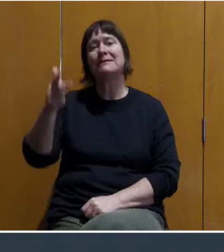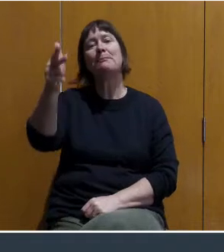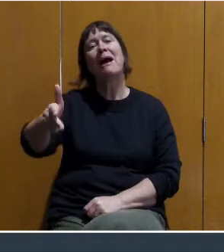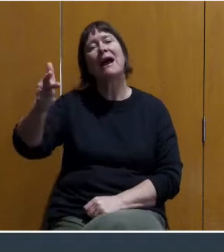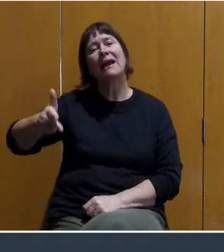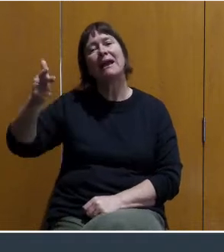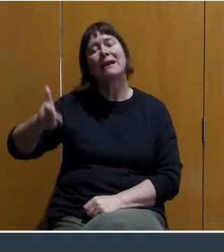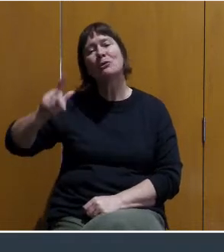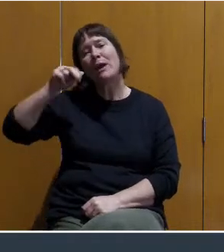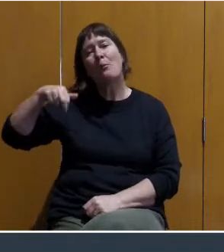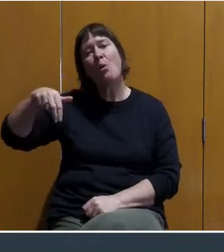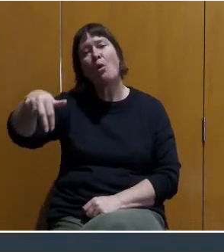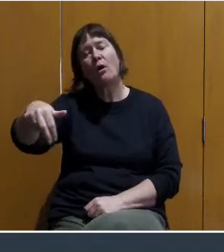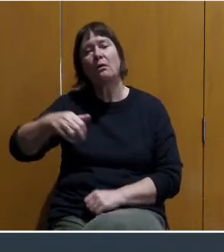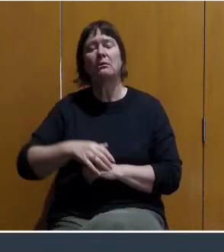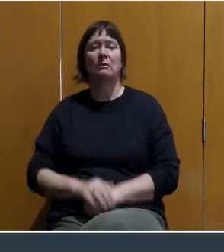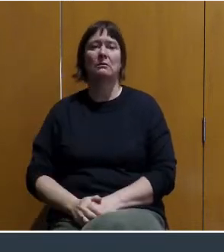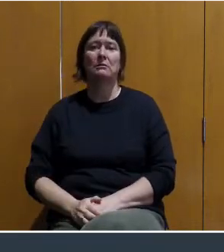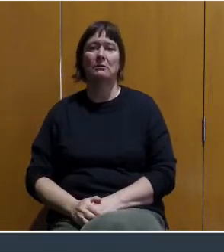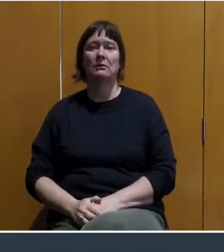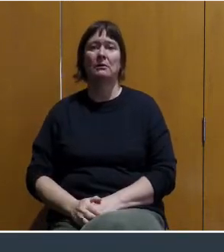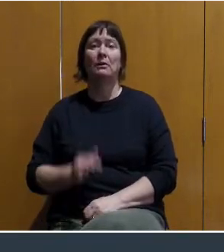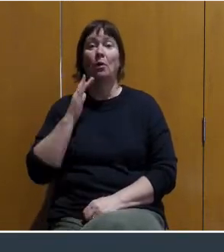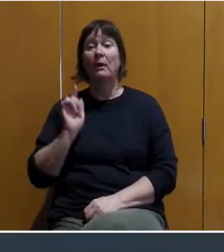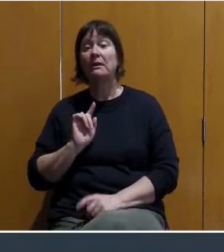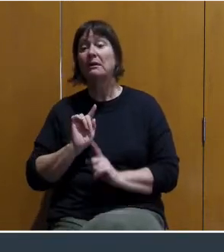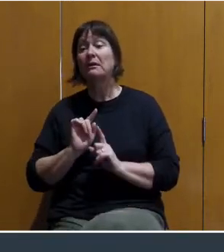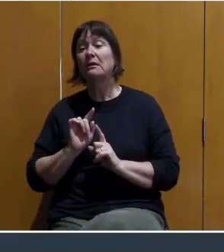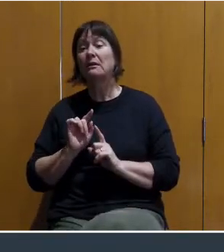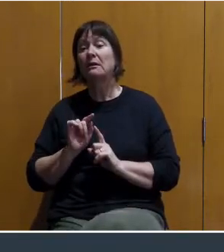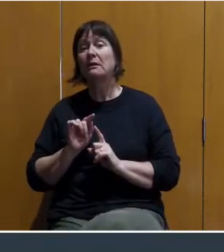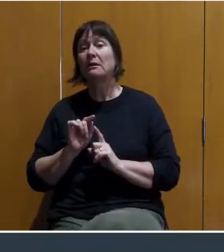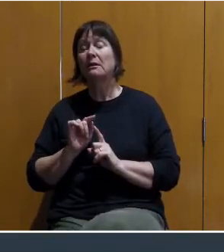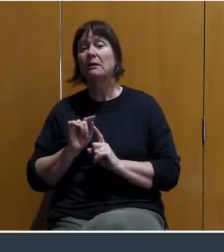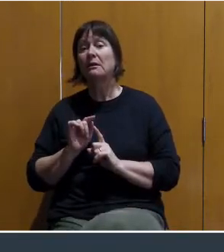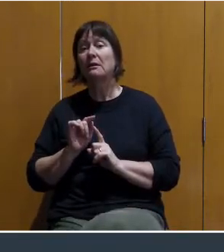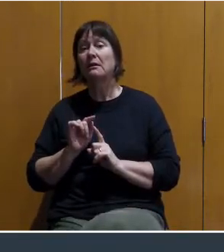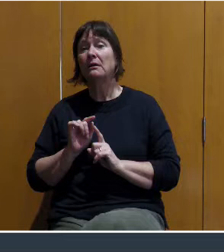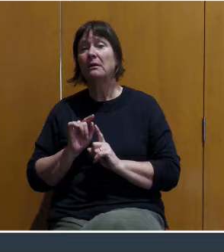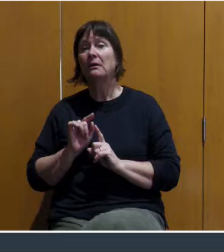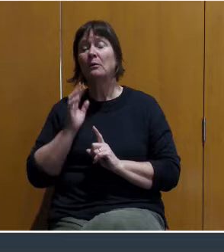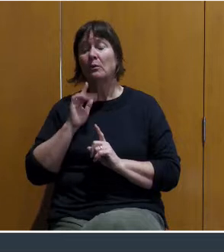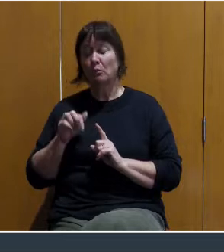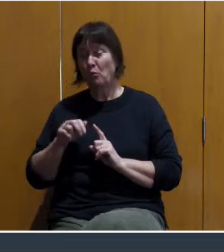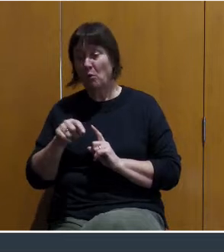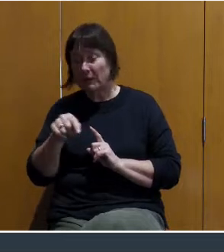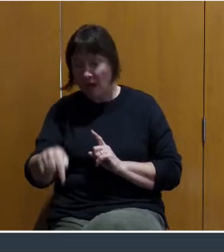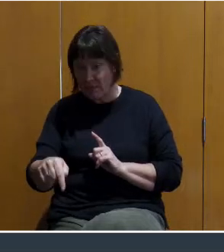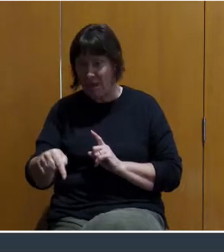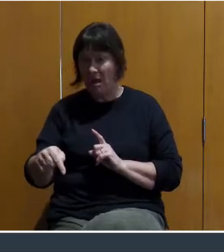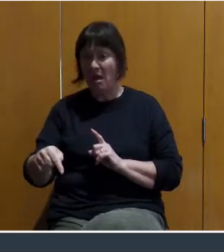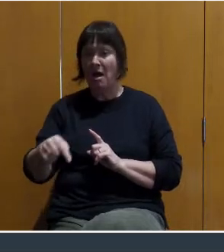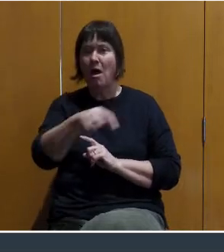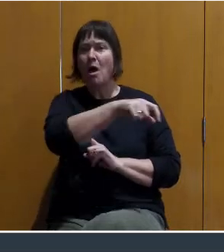cars. And then when we do get down, unfortunately, our pavements are covered in glass. And that